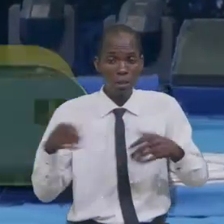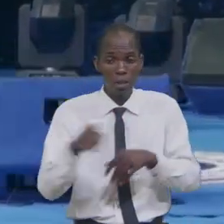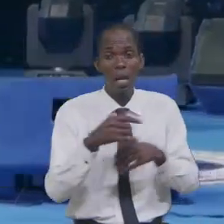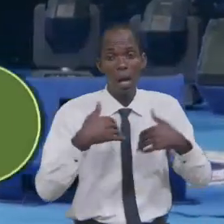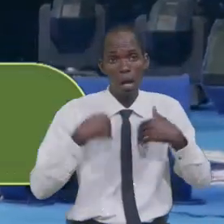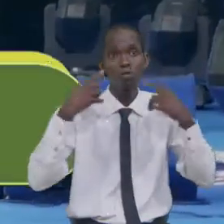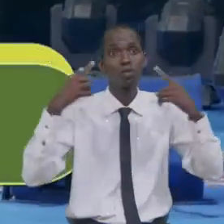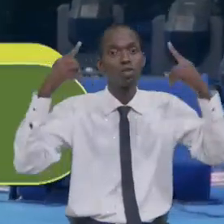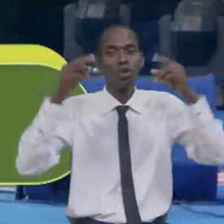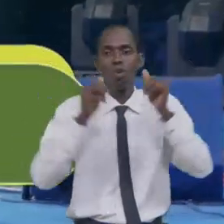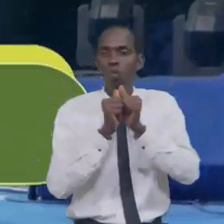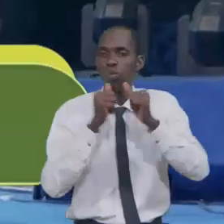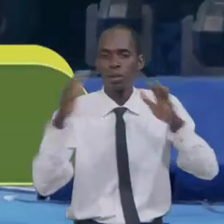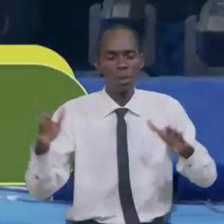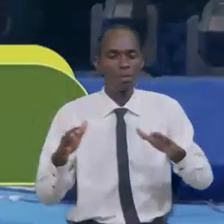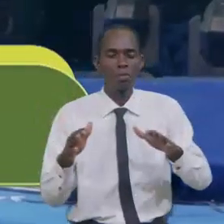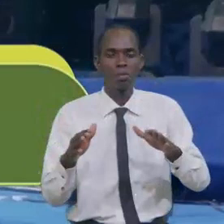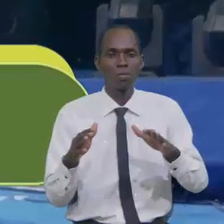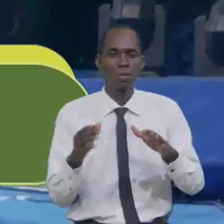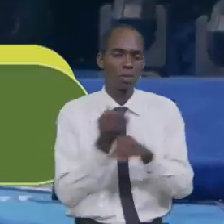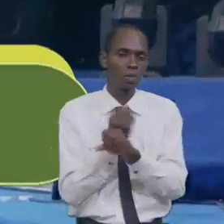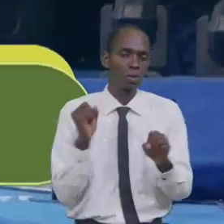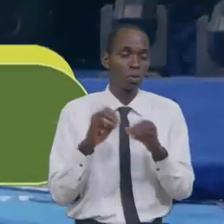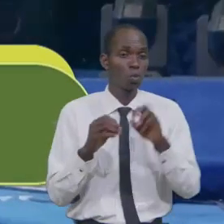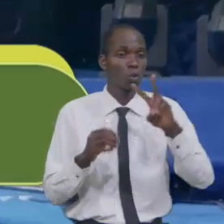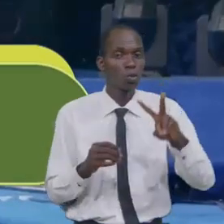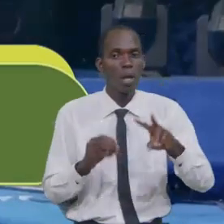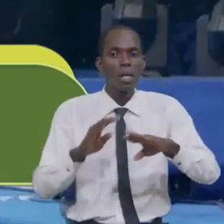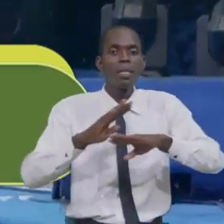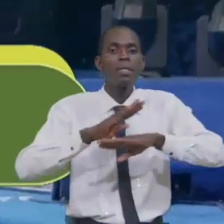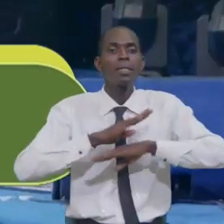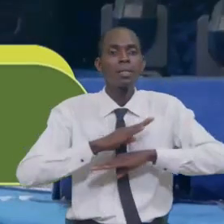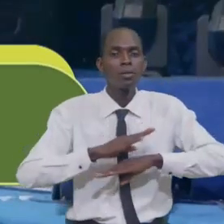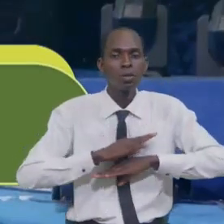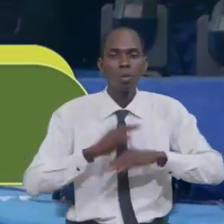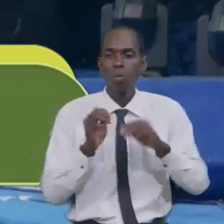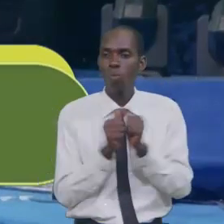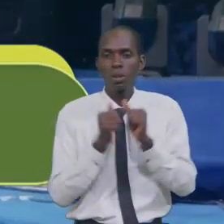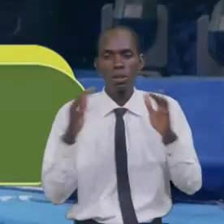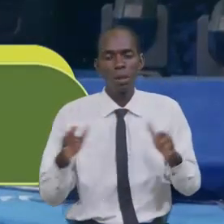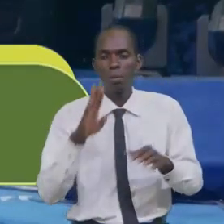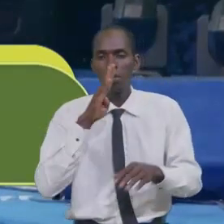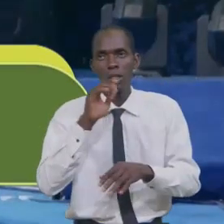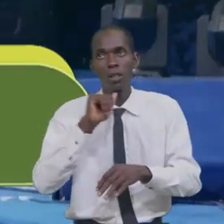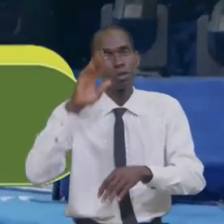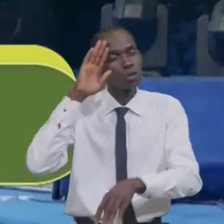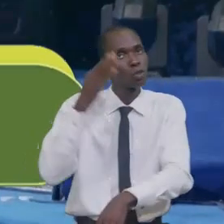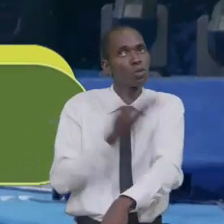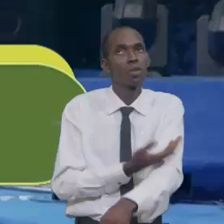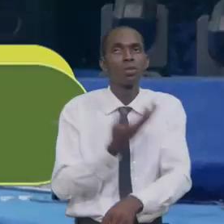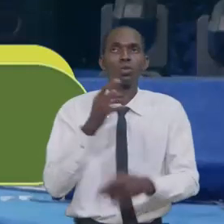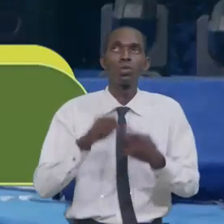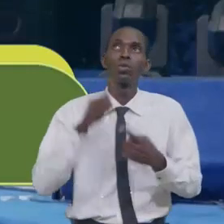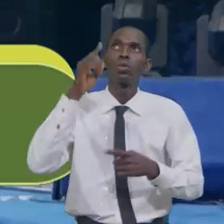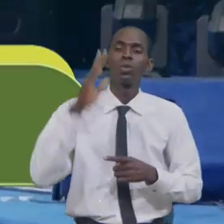satisfaction without sonship. God, who wants to be their father, they have not yielded to him. All I want,